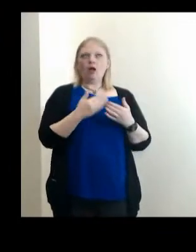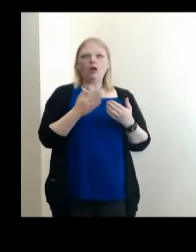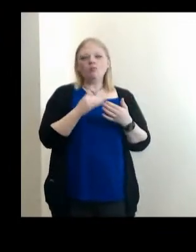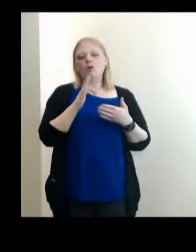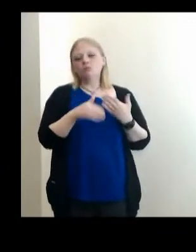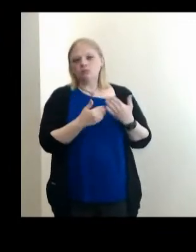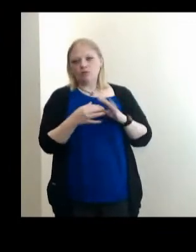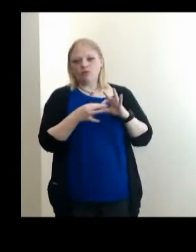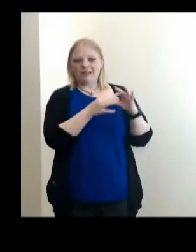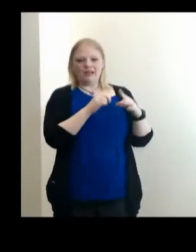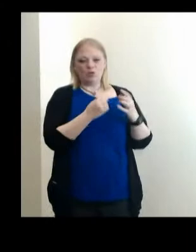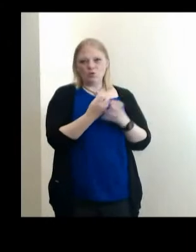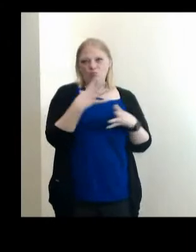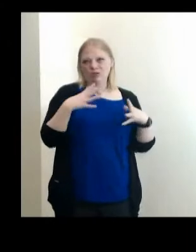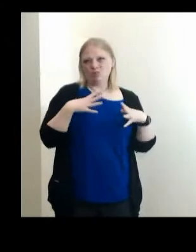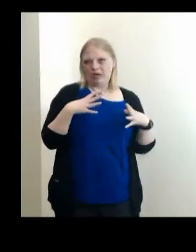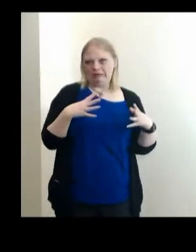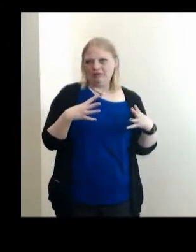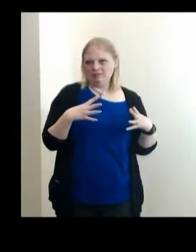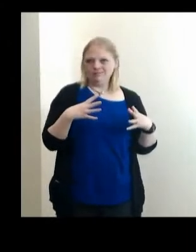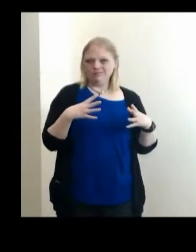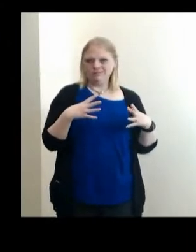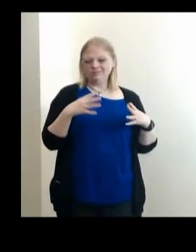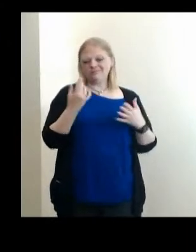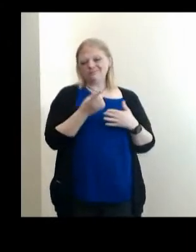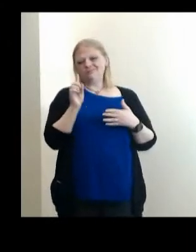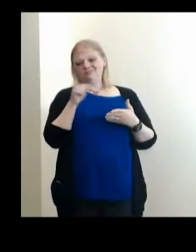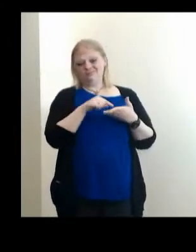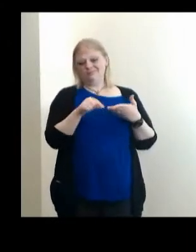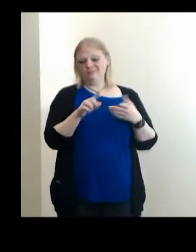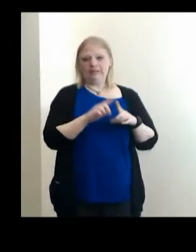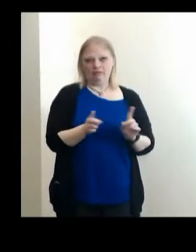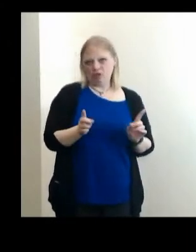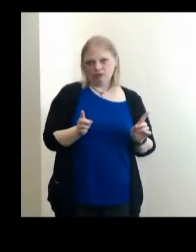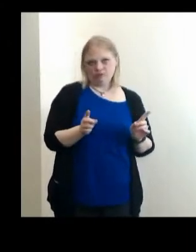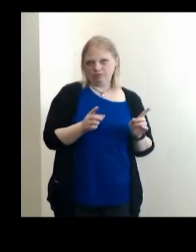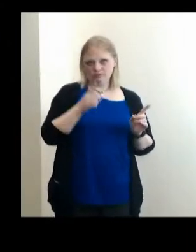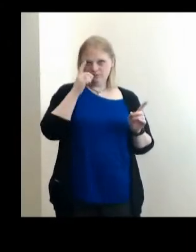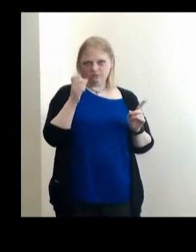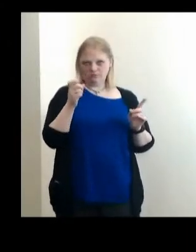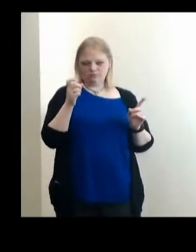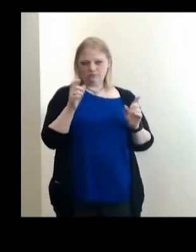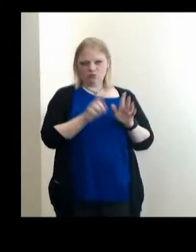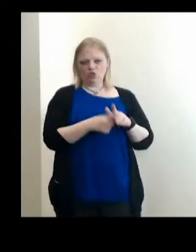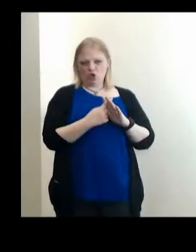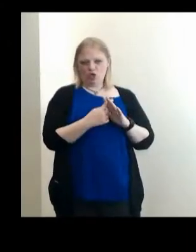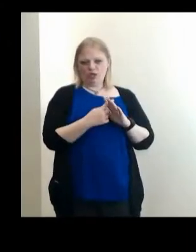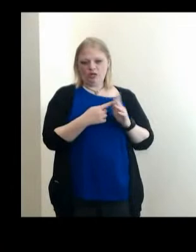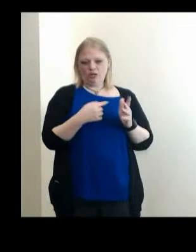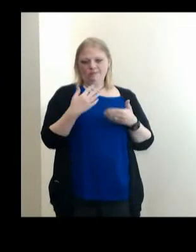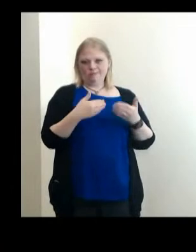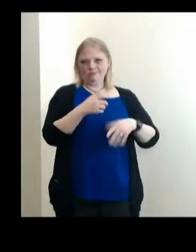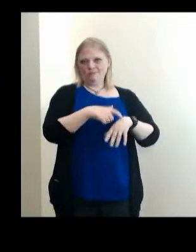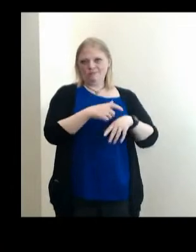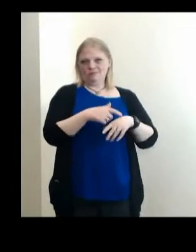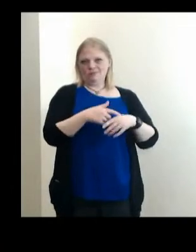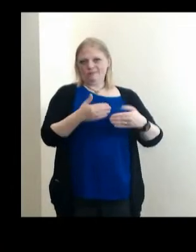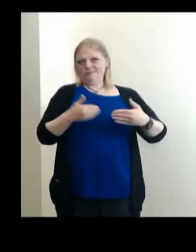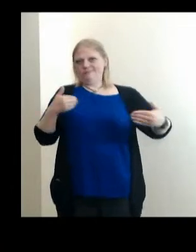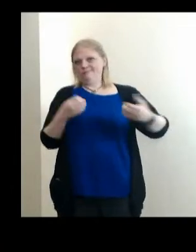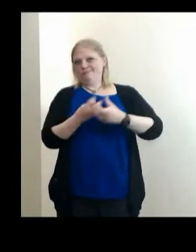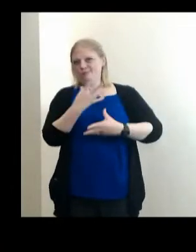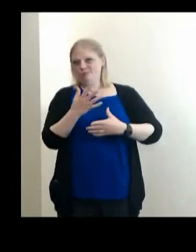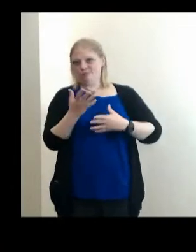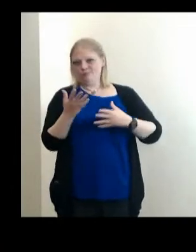them were related to spring break, at least last week. This week's cases are different because now we're starting to get a little bit of time away from the spring break period.